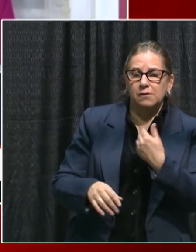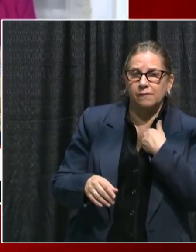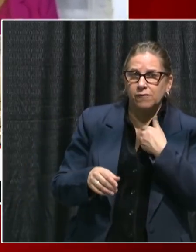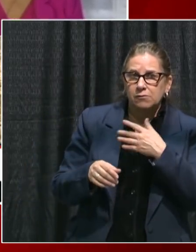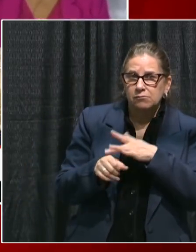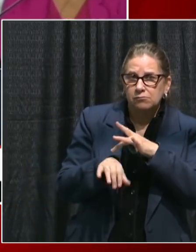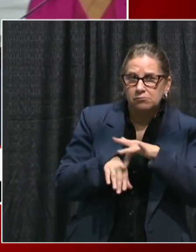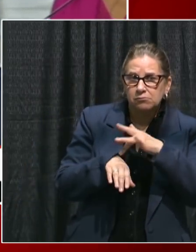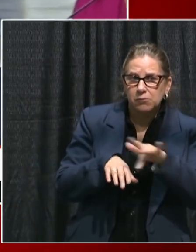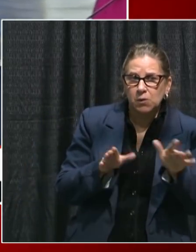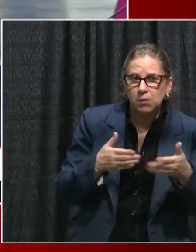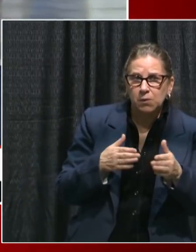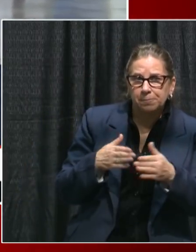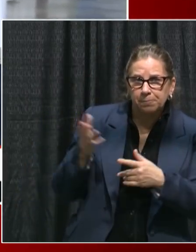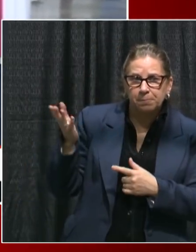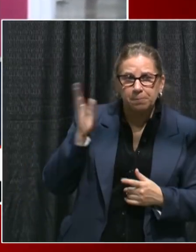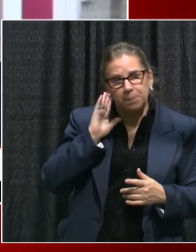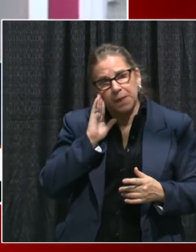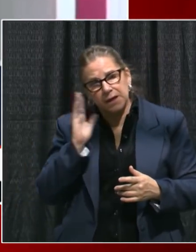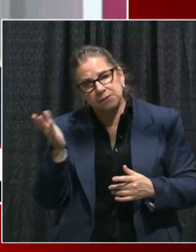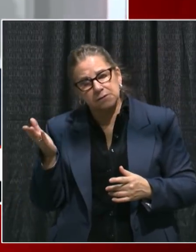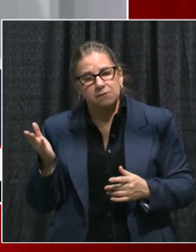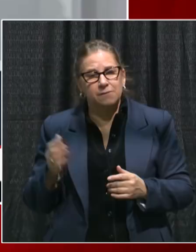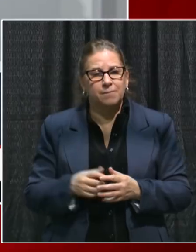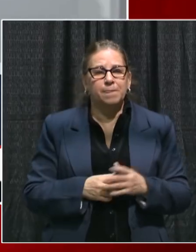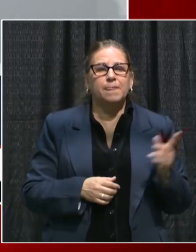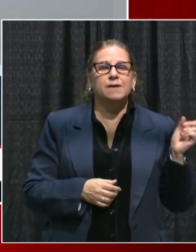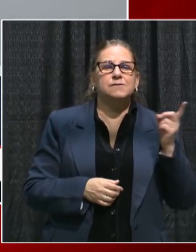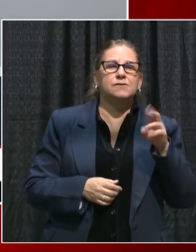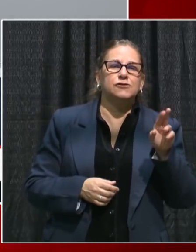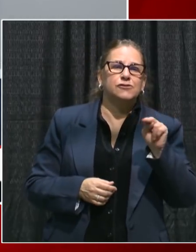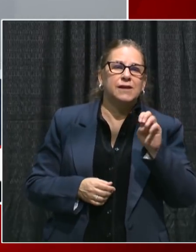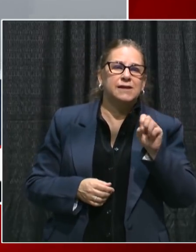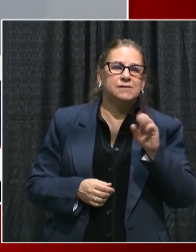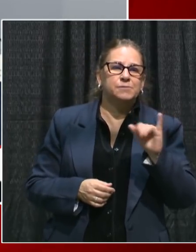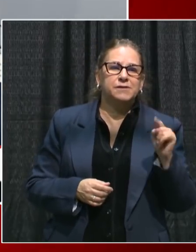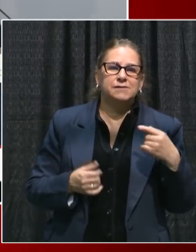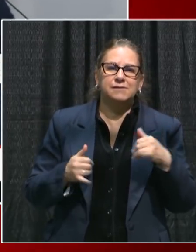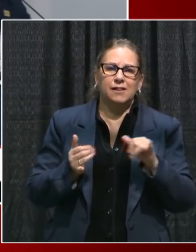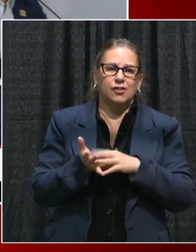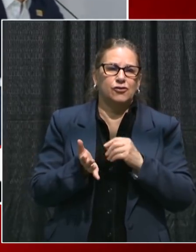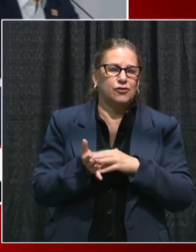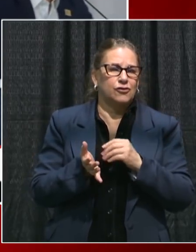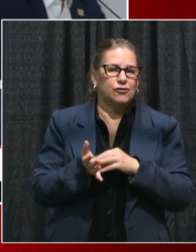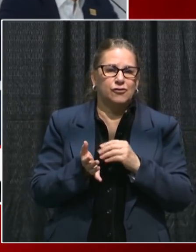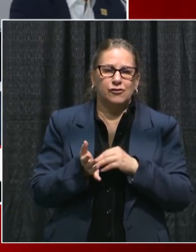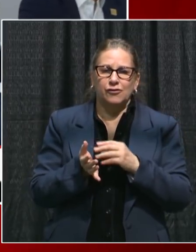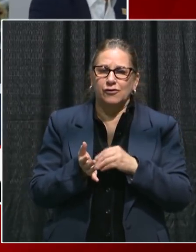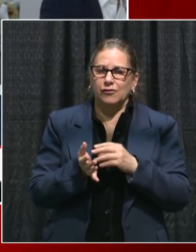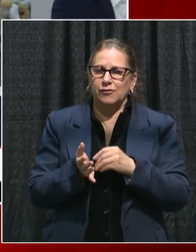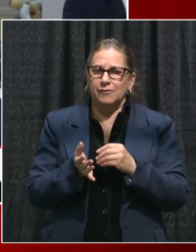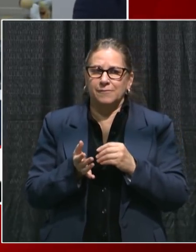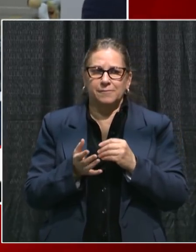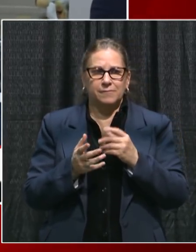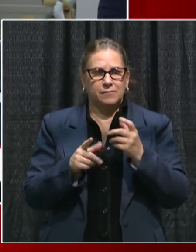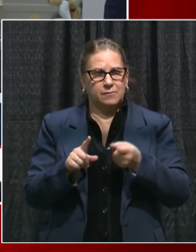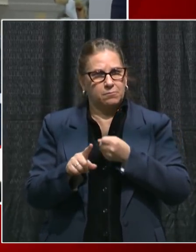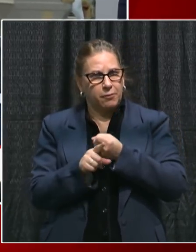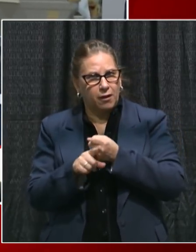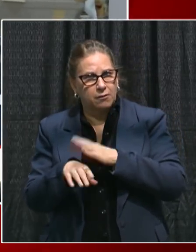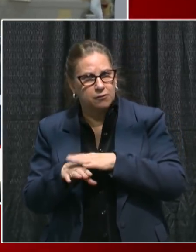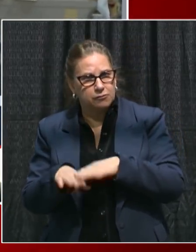There's still a lot that we are learning in terms of the impact of COVID-19 on children. We've reported to you